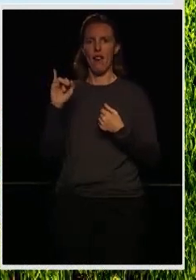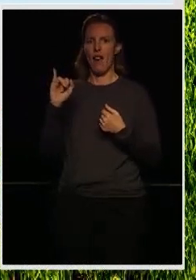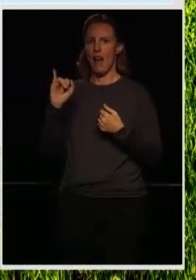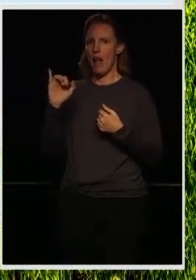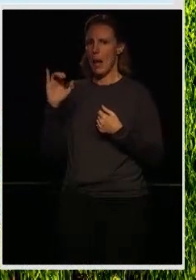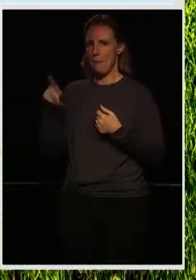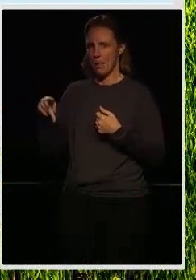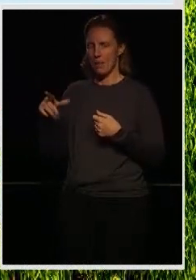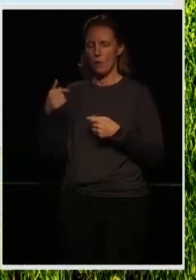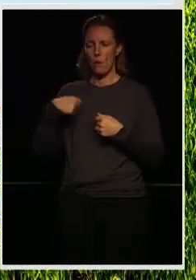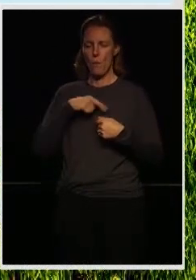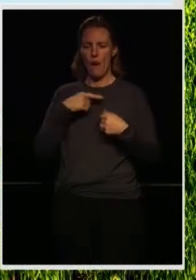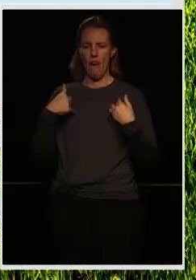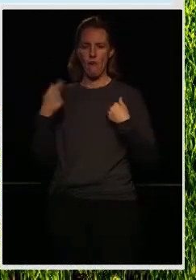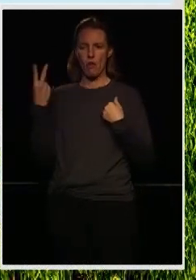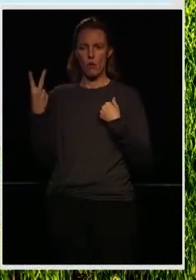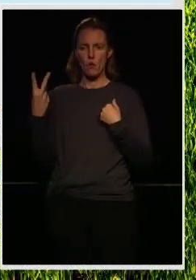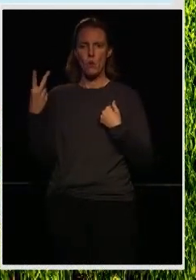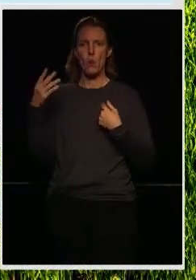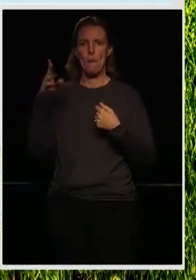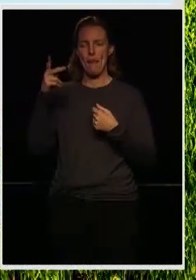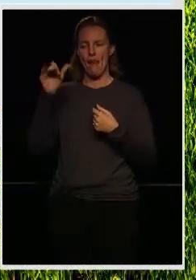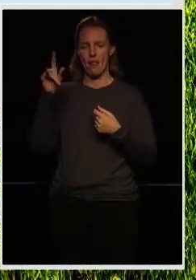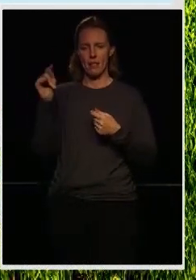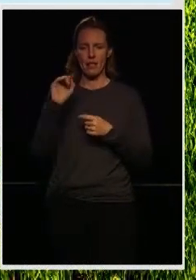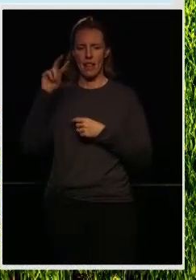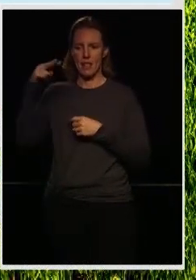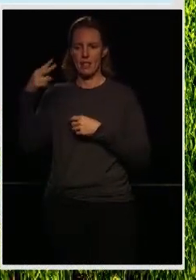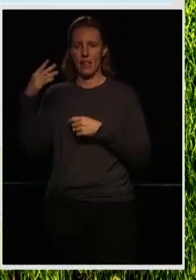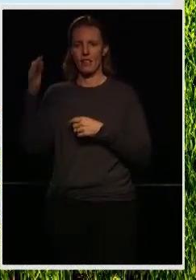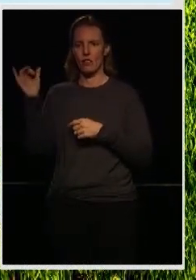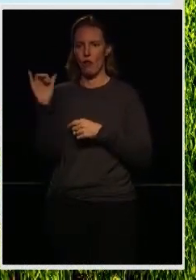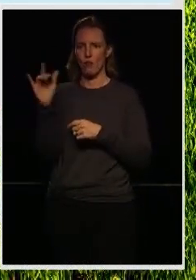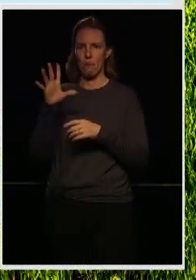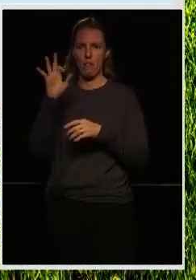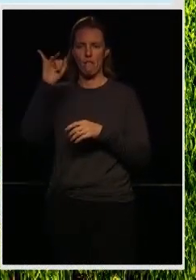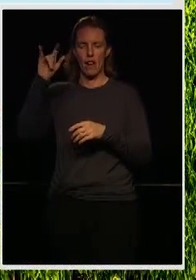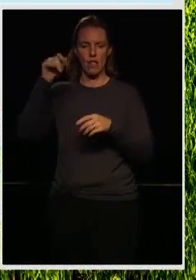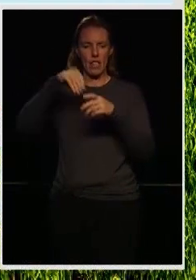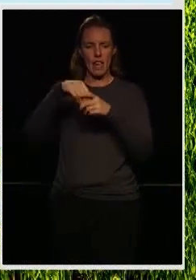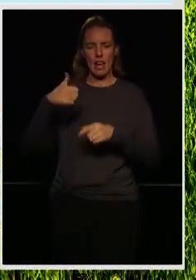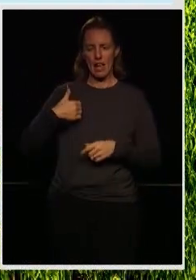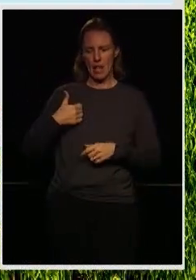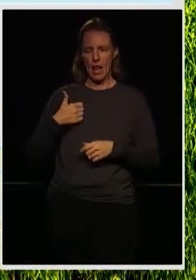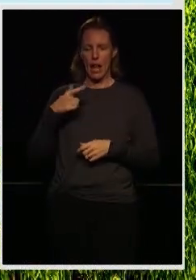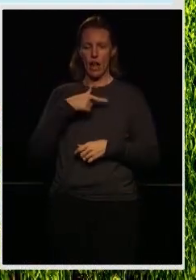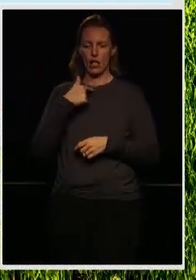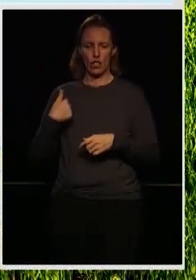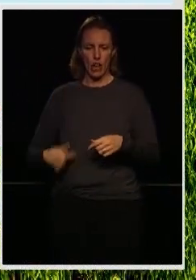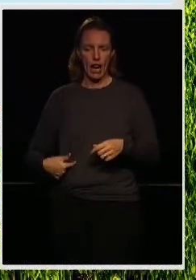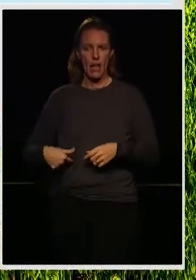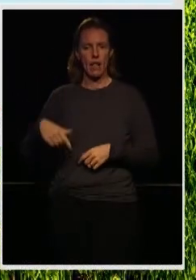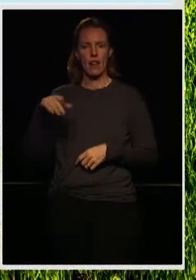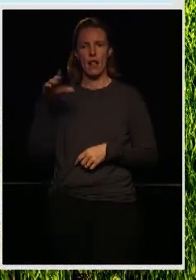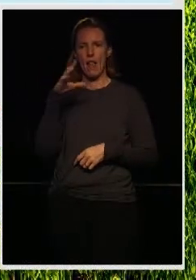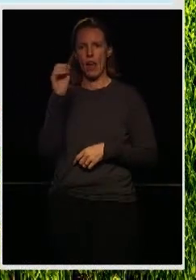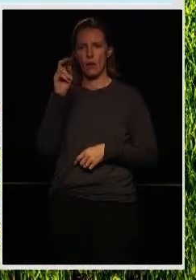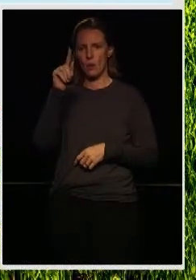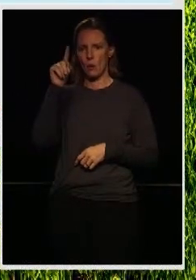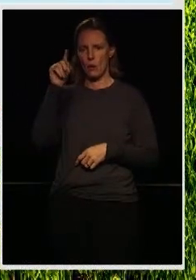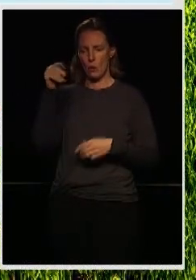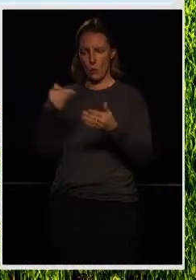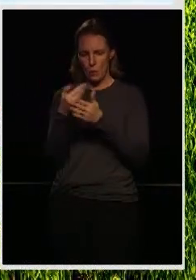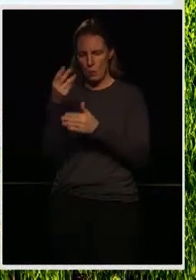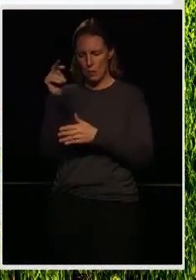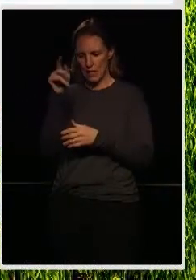granted US patents, and the 2nd patent has also been filed in Canada, China, Europe, and New Zealand, some of the world's leading